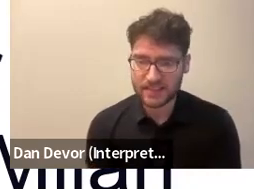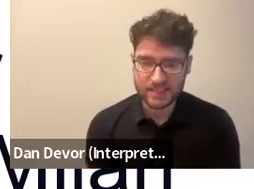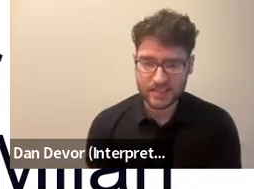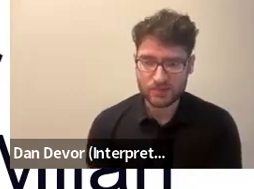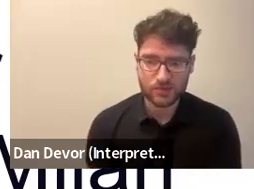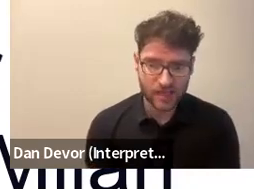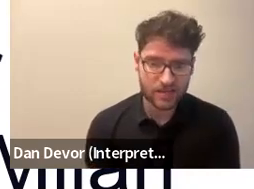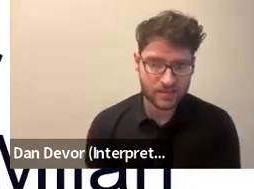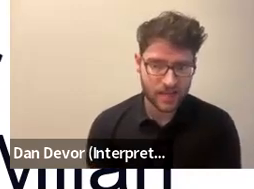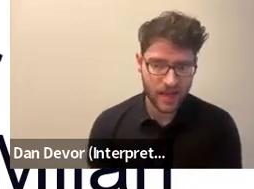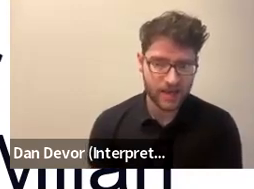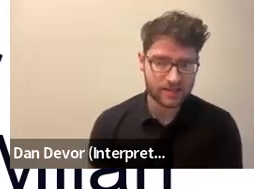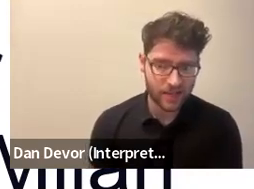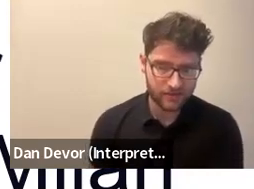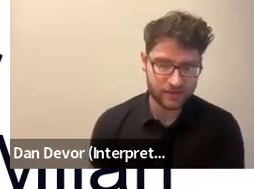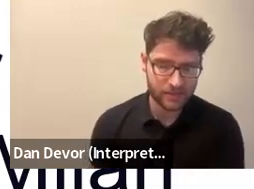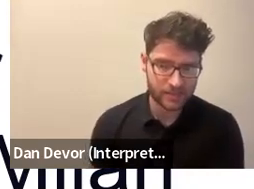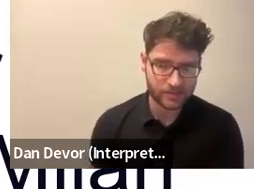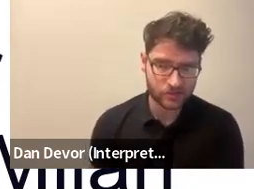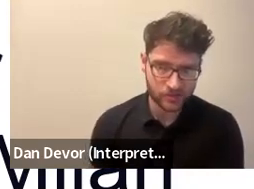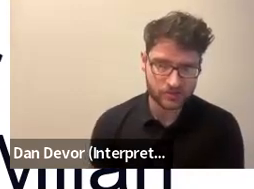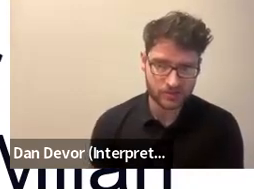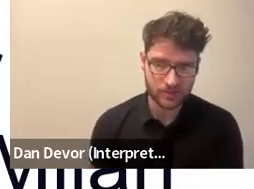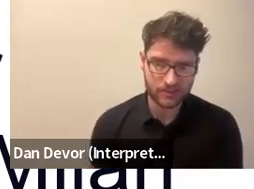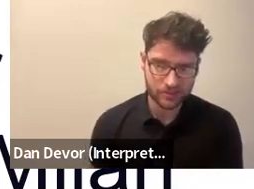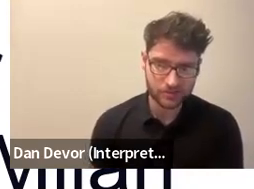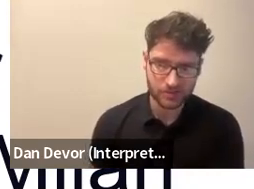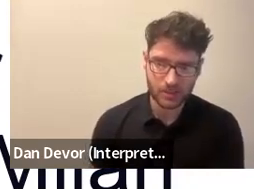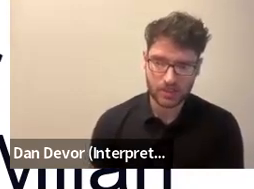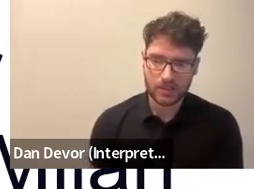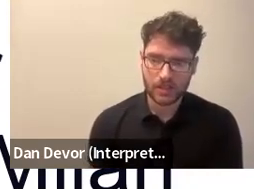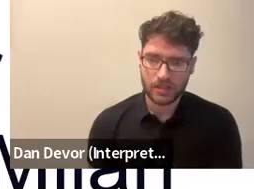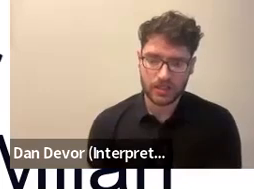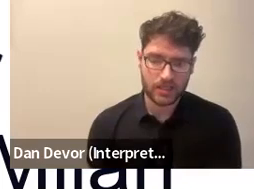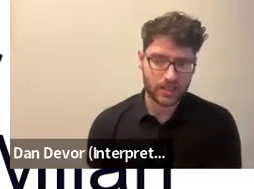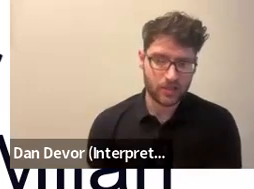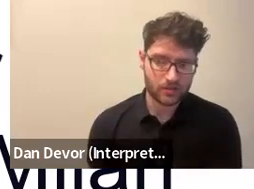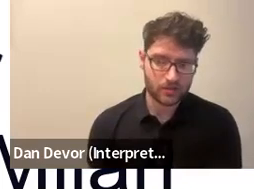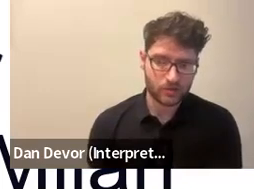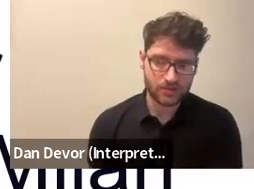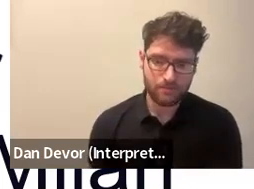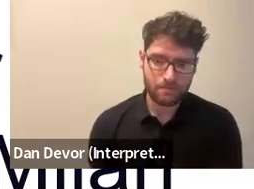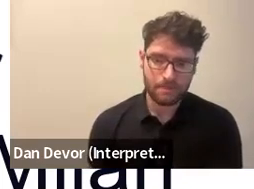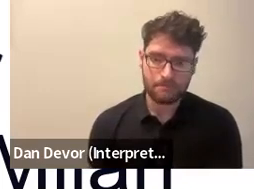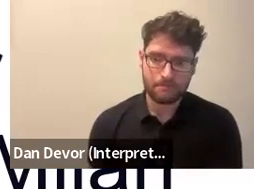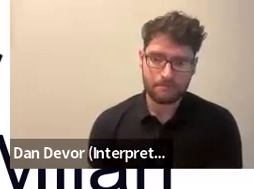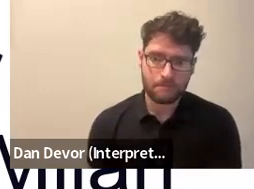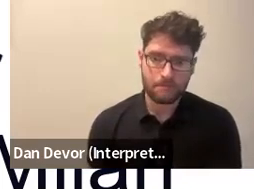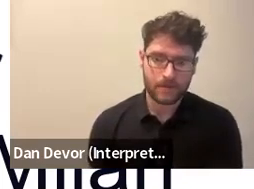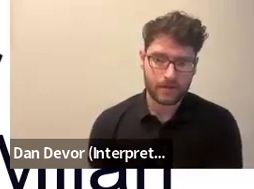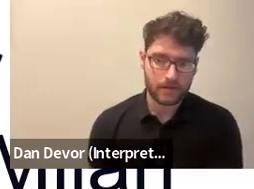maybe 60% had deaf instructors, deaf teachers in those schools.